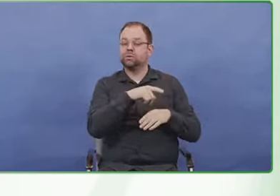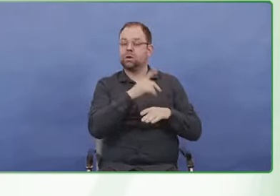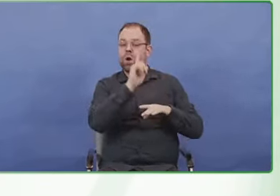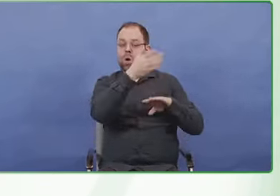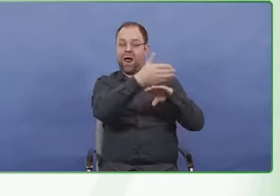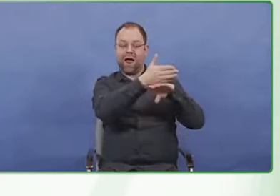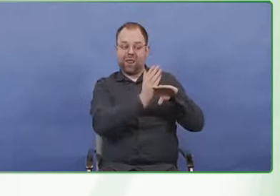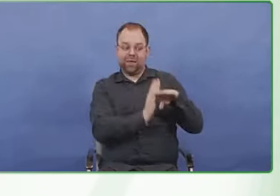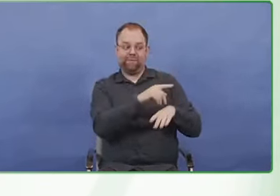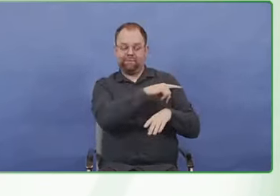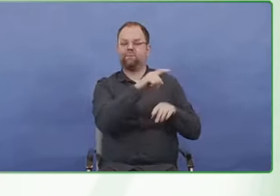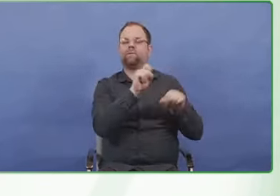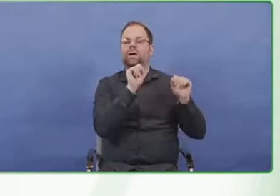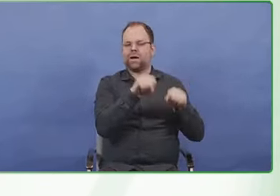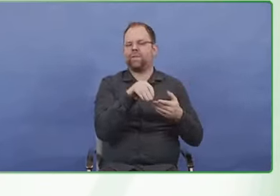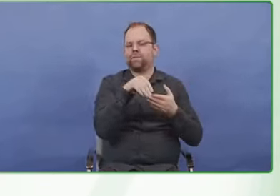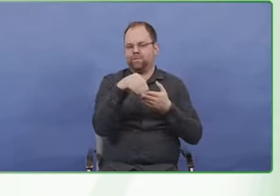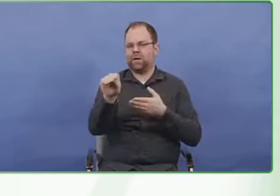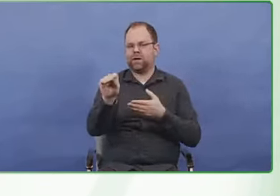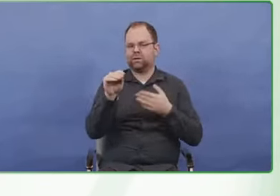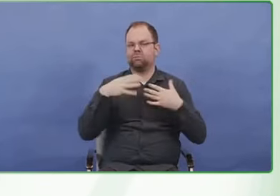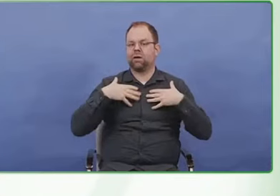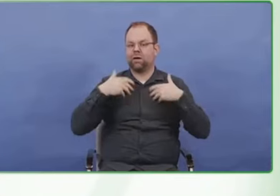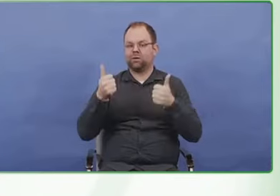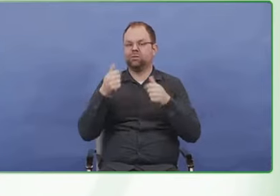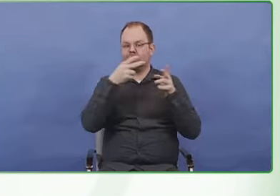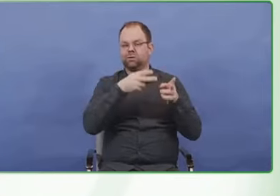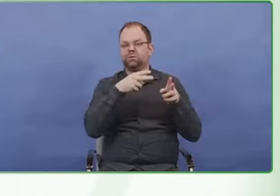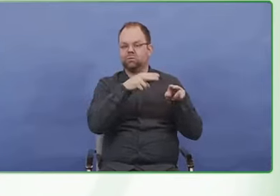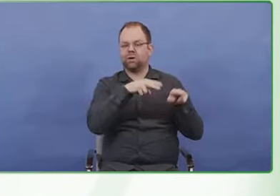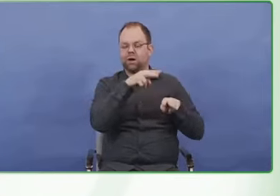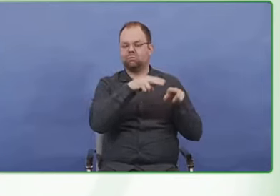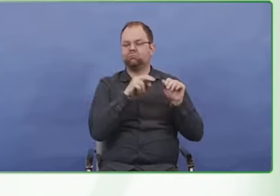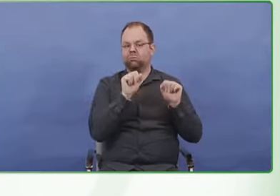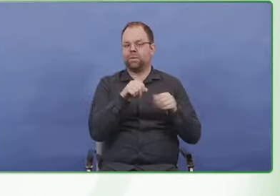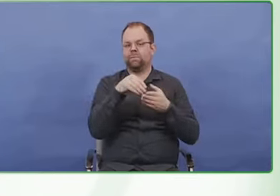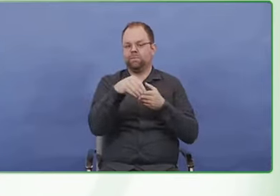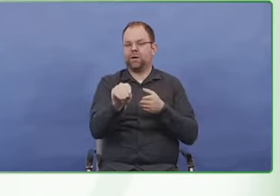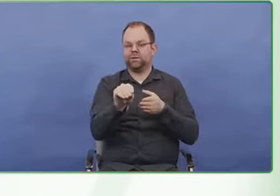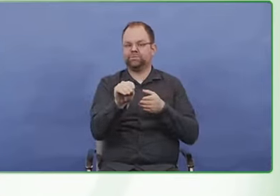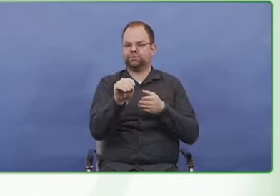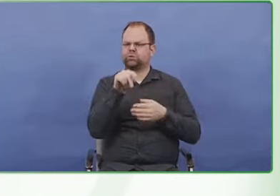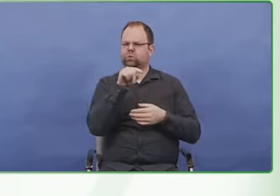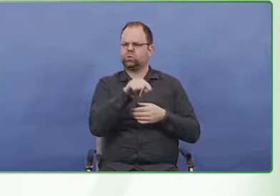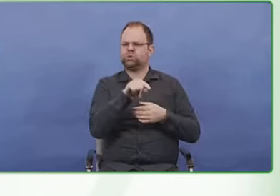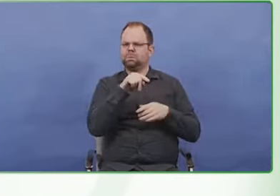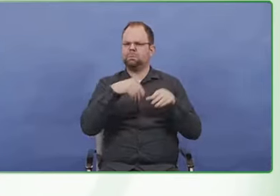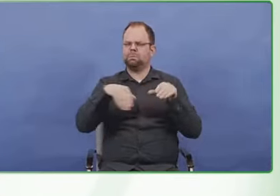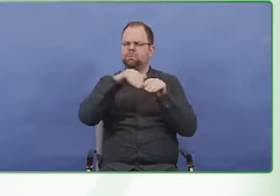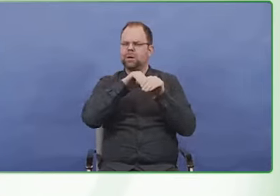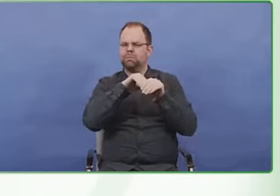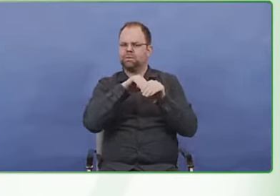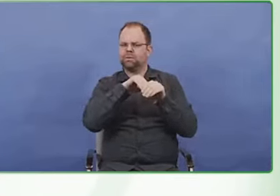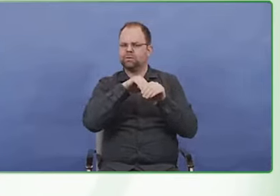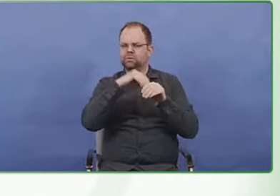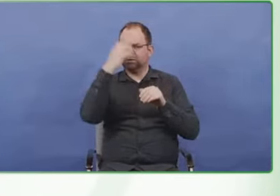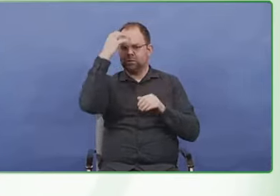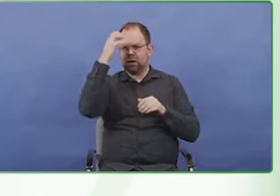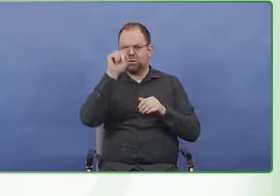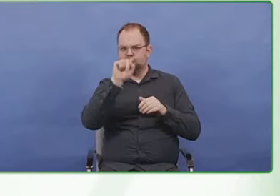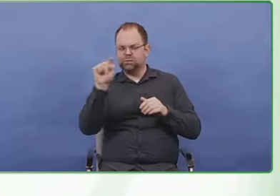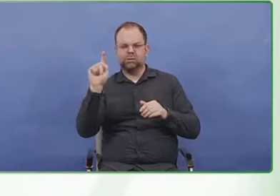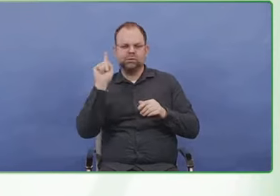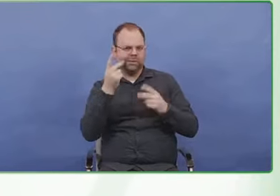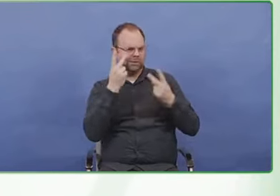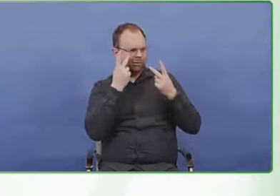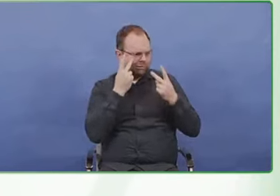and affordable healthcare services for persons with disabilities as being a right, and then also that health is a crucial aspect to quality